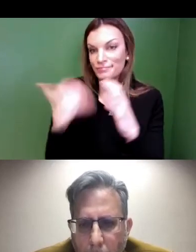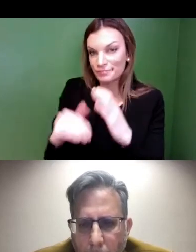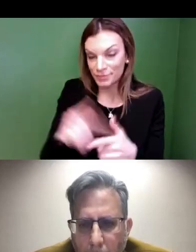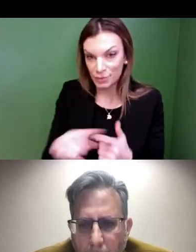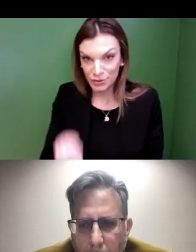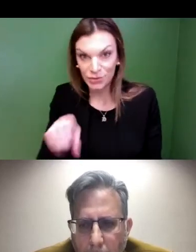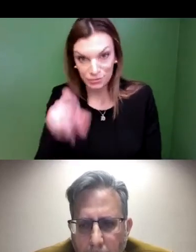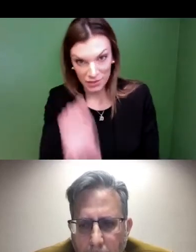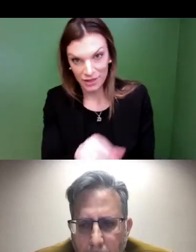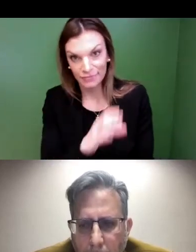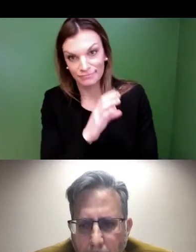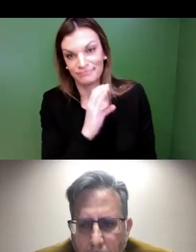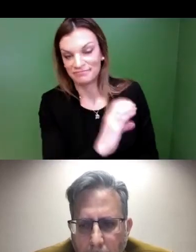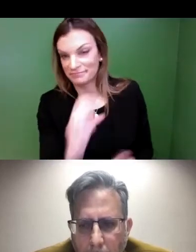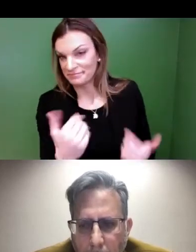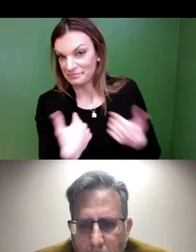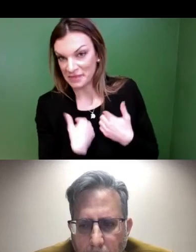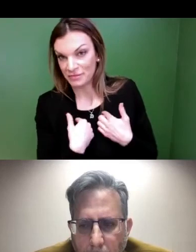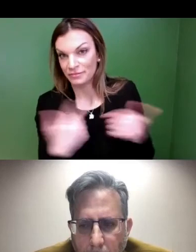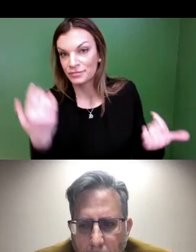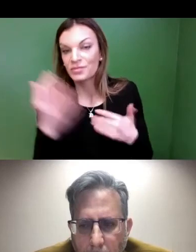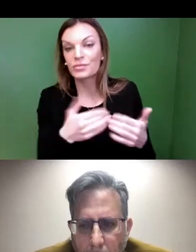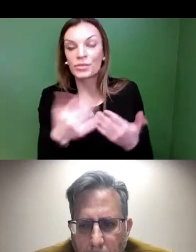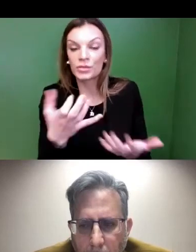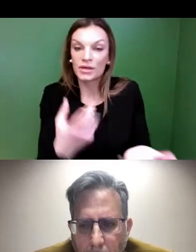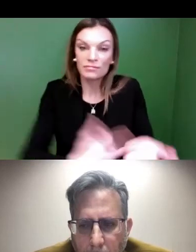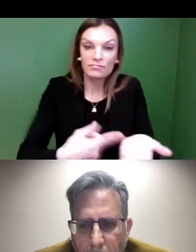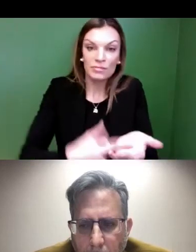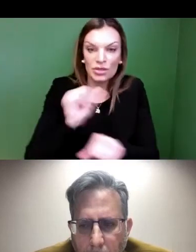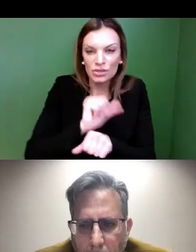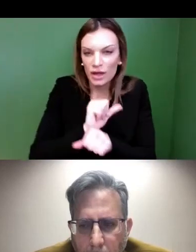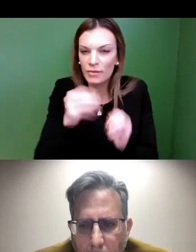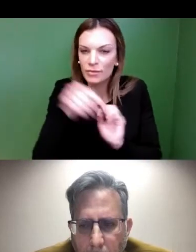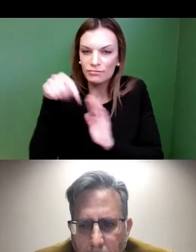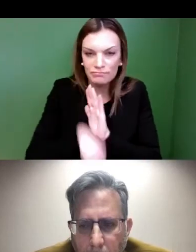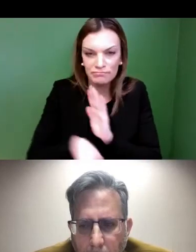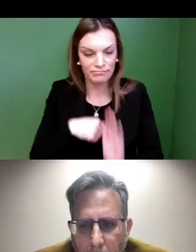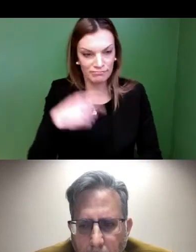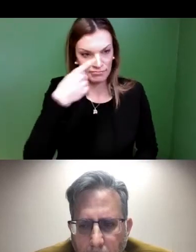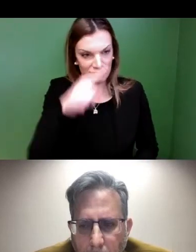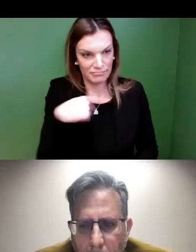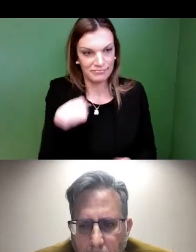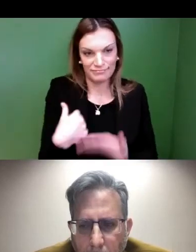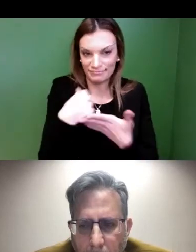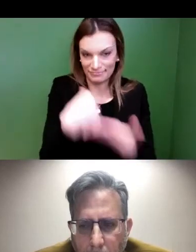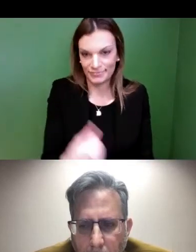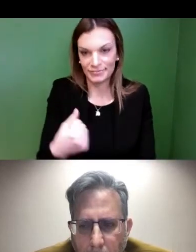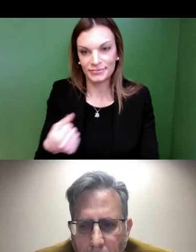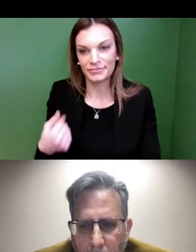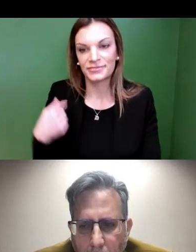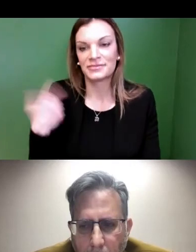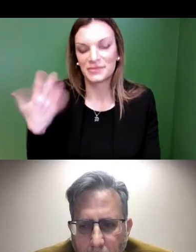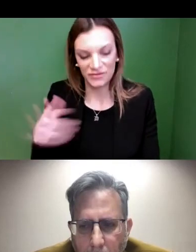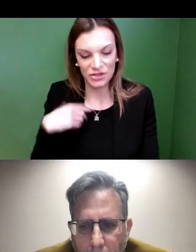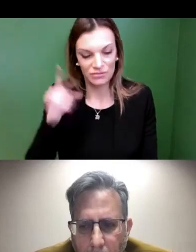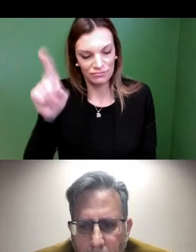me, you can do that. And even if you want to talk about the jobs with me, I'm happy to kind of walk you through what the jobs are like. I've been over on a